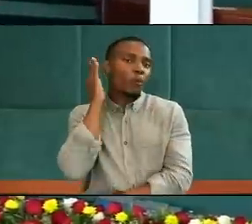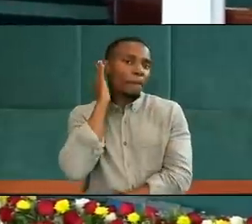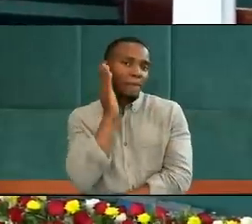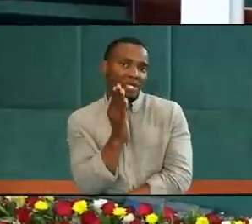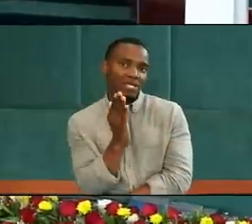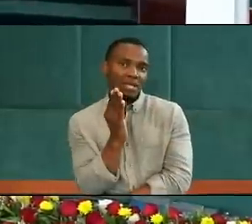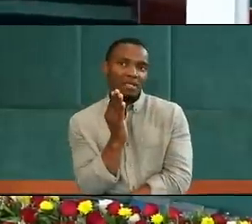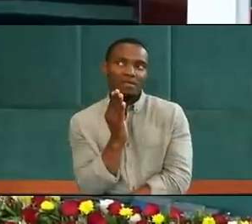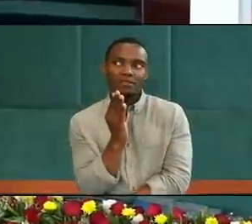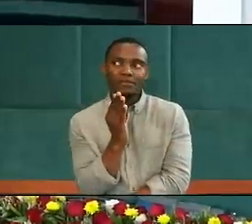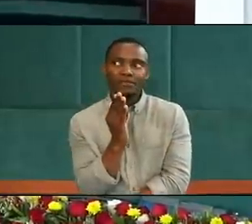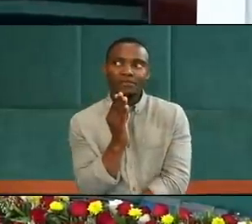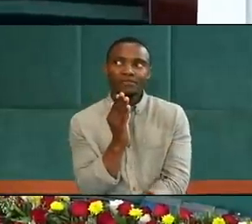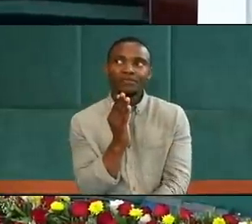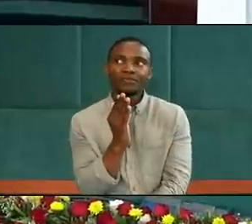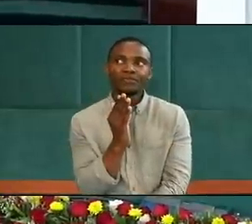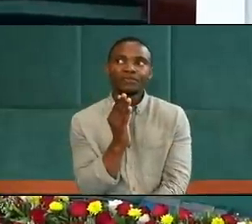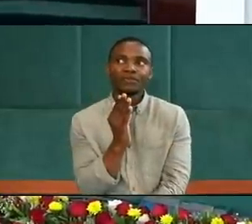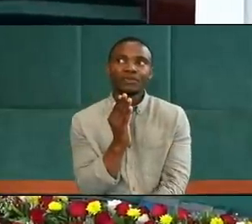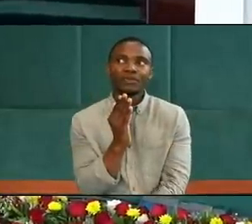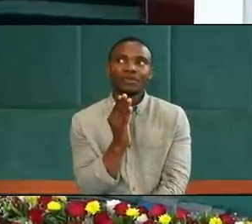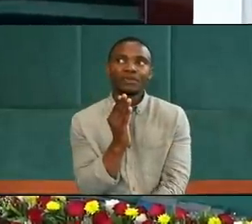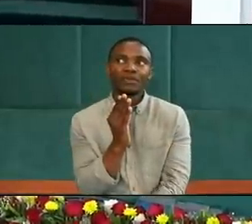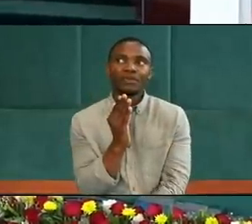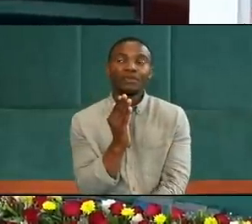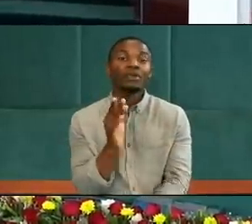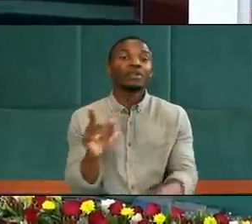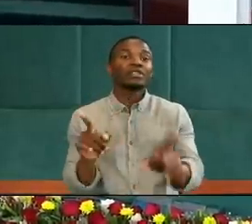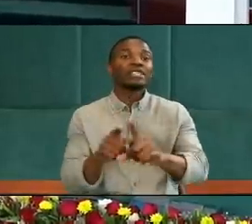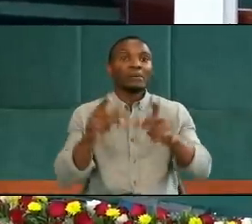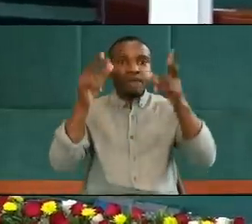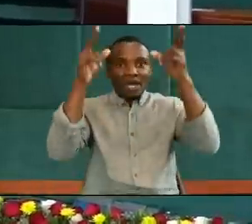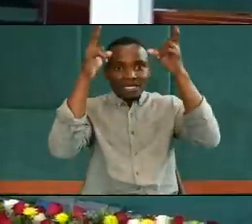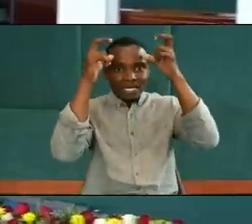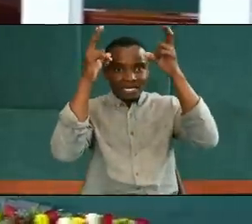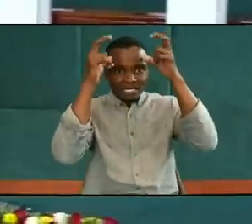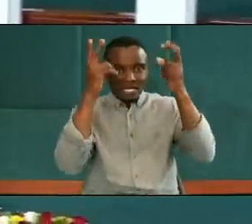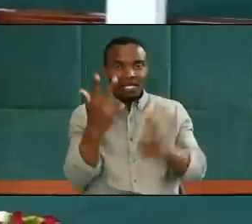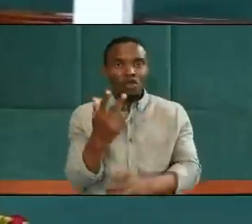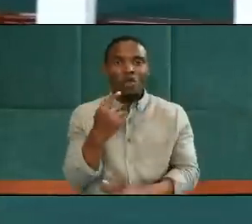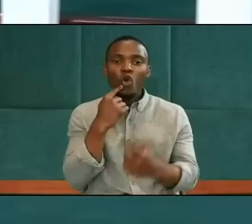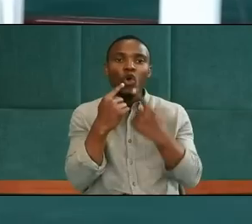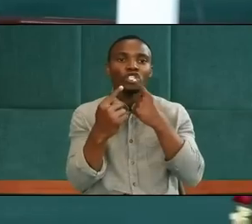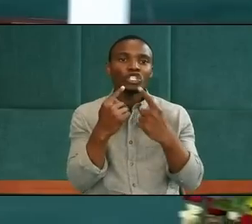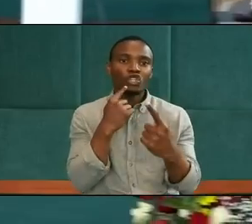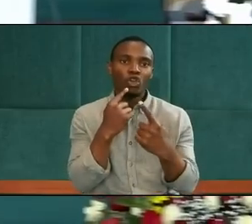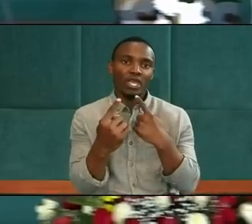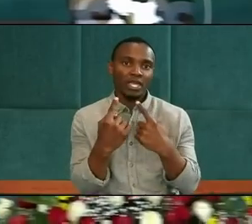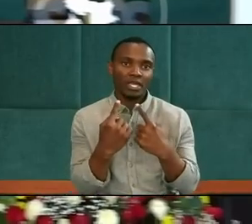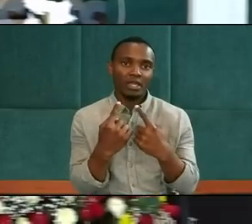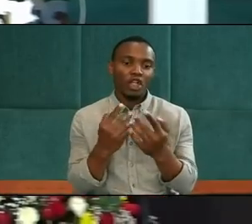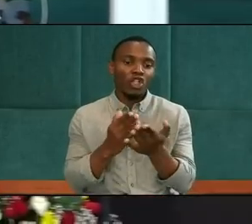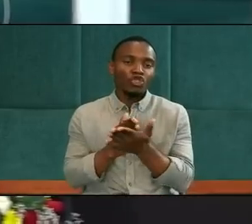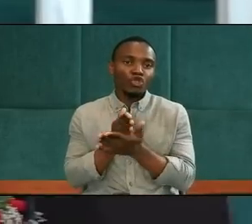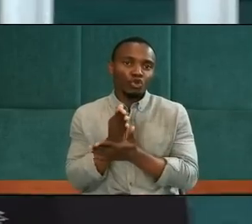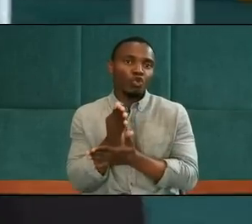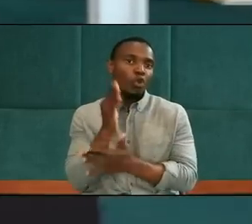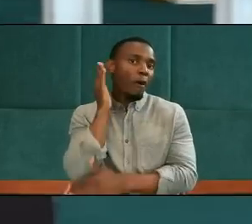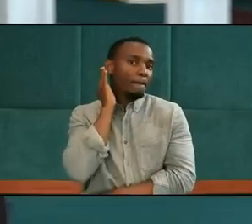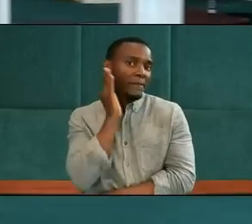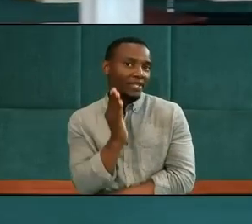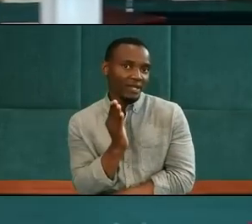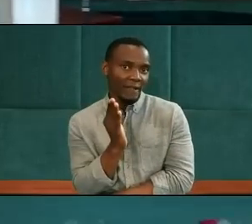infiltrated Peter, and Satan was talking through